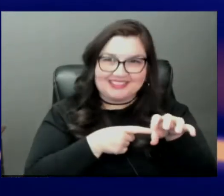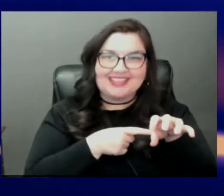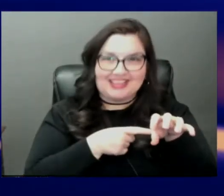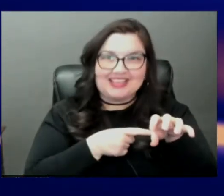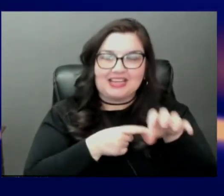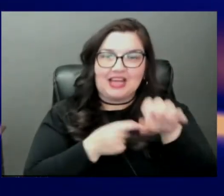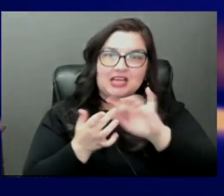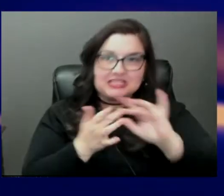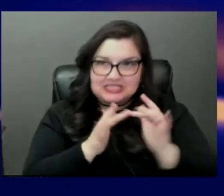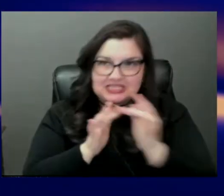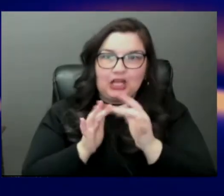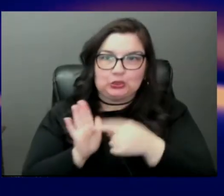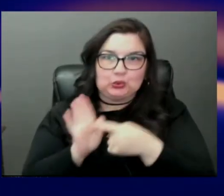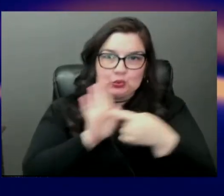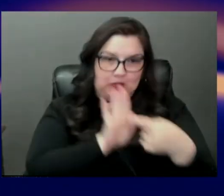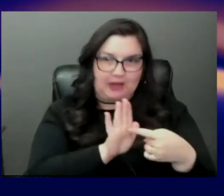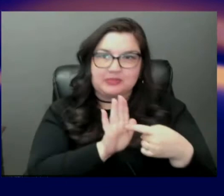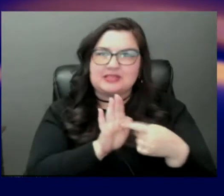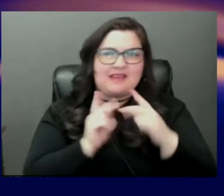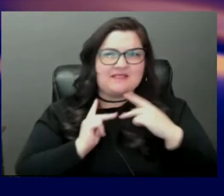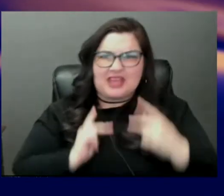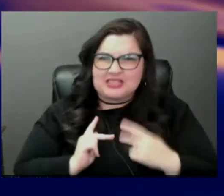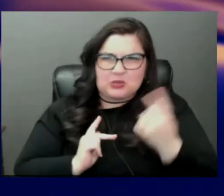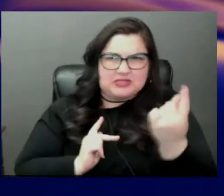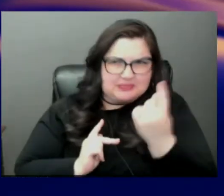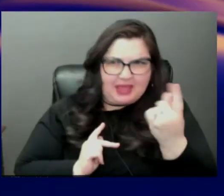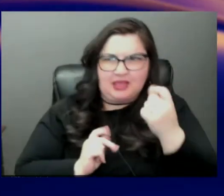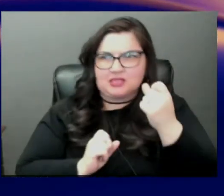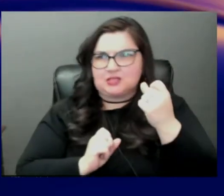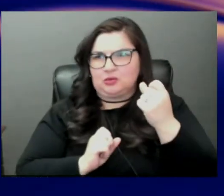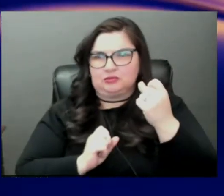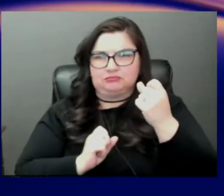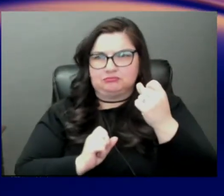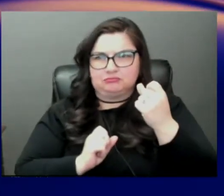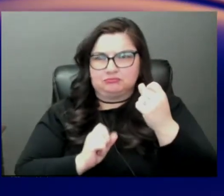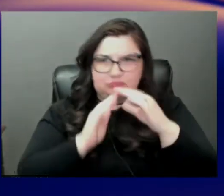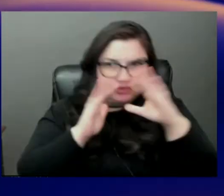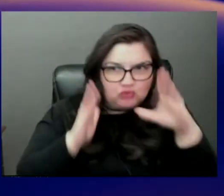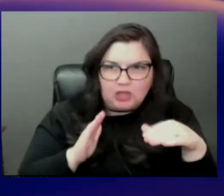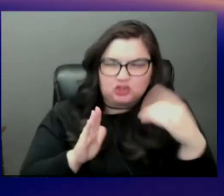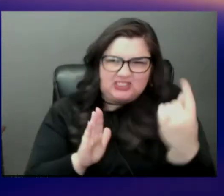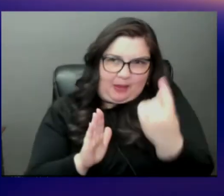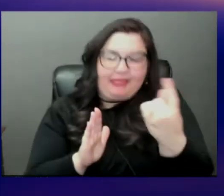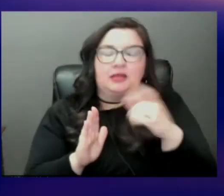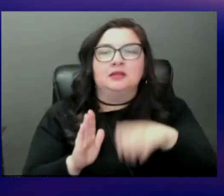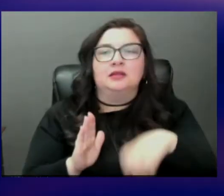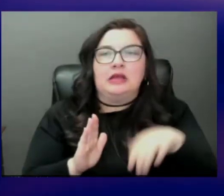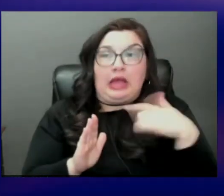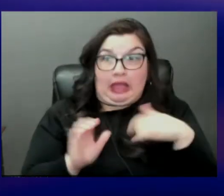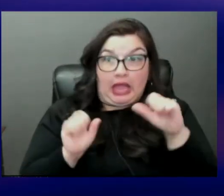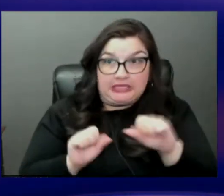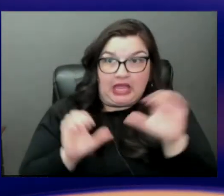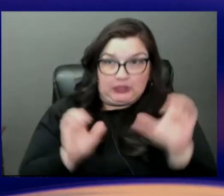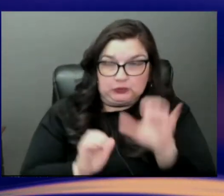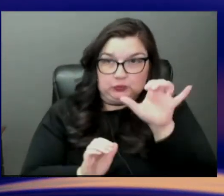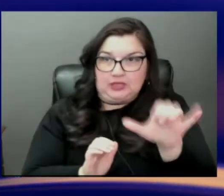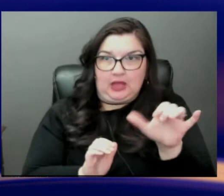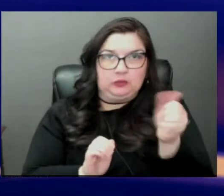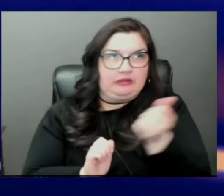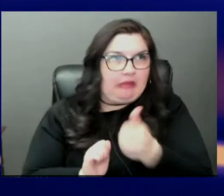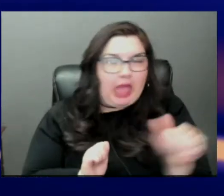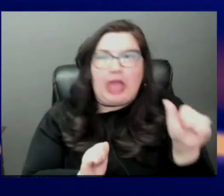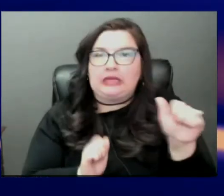representation of some type of physical space or structure, right? So essentially, I could do that with any physical structure,